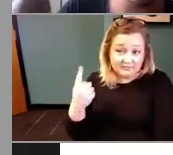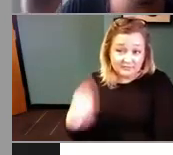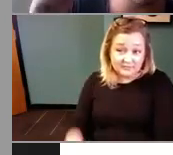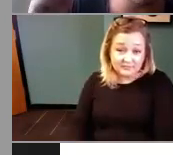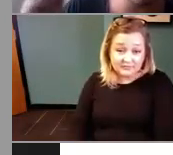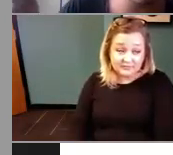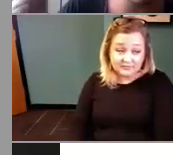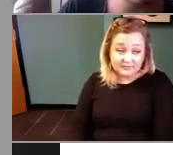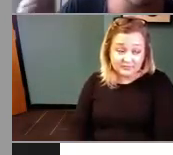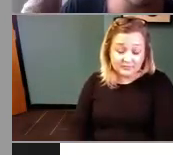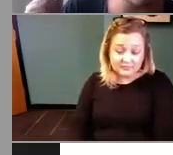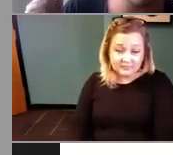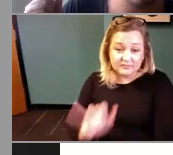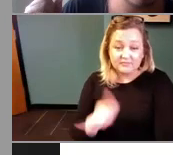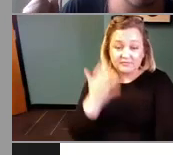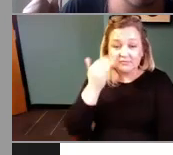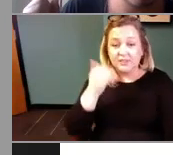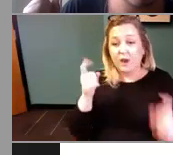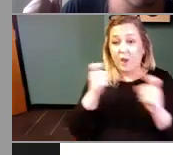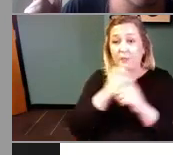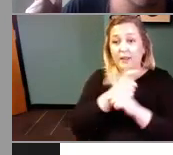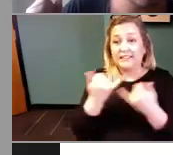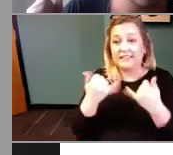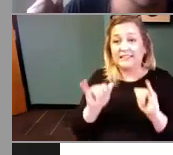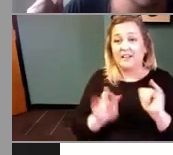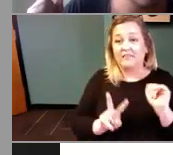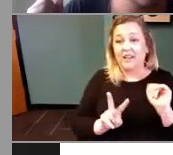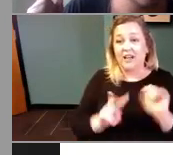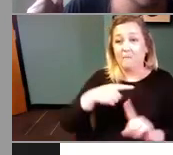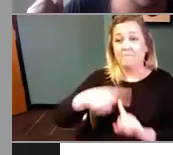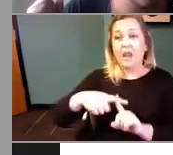As to why the complexity is still V plus E.